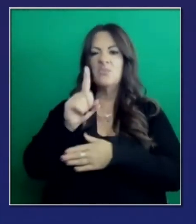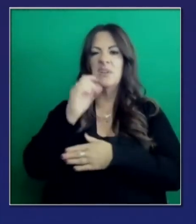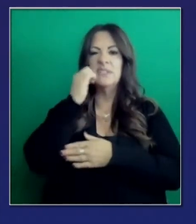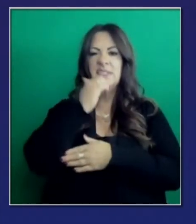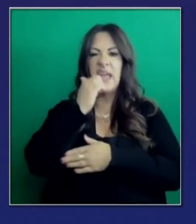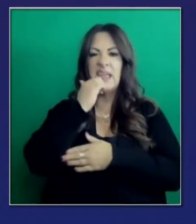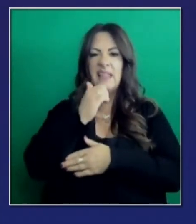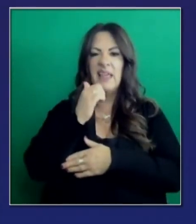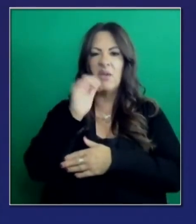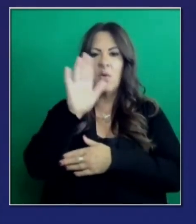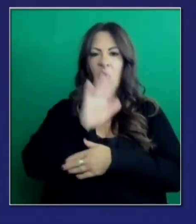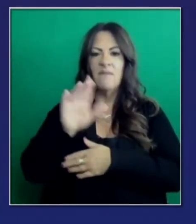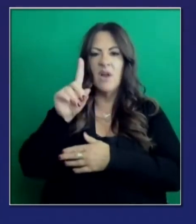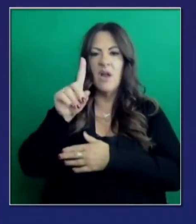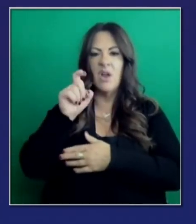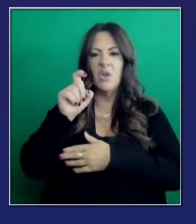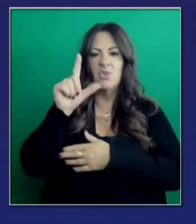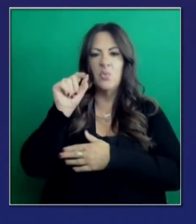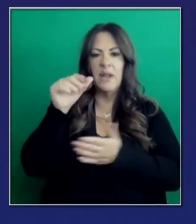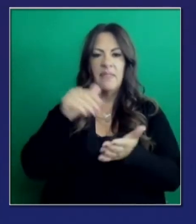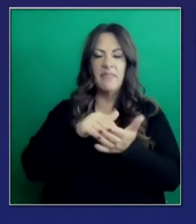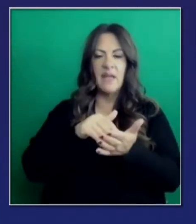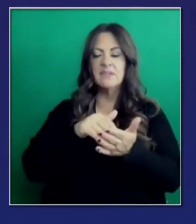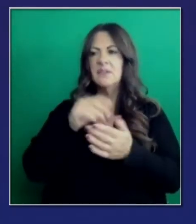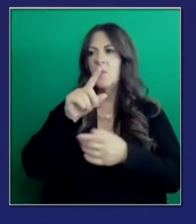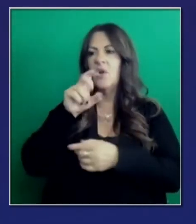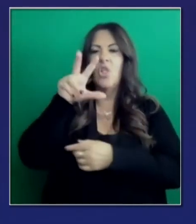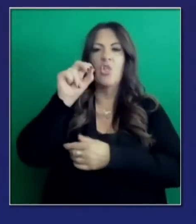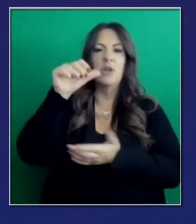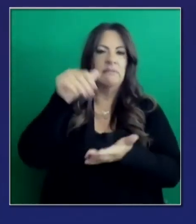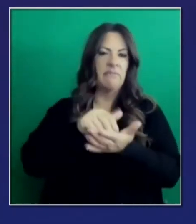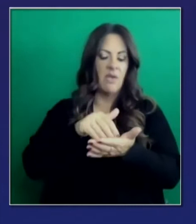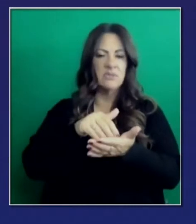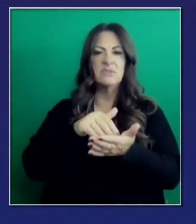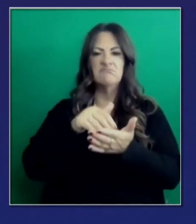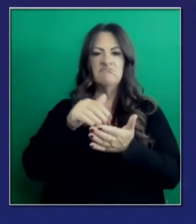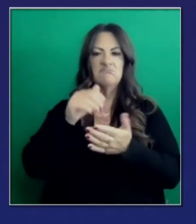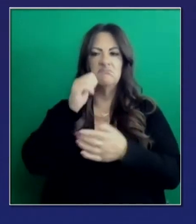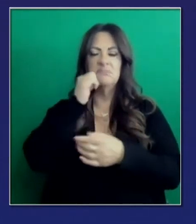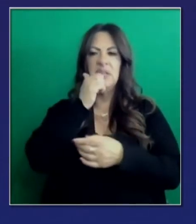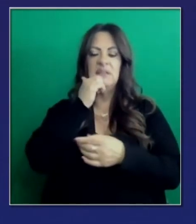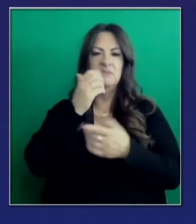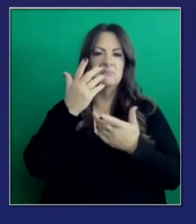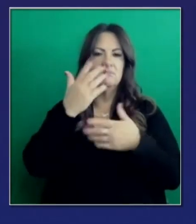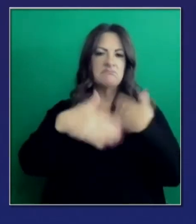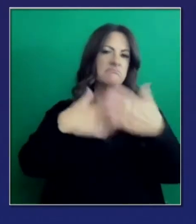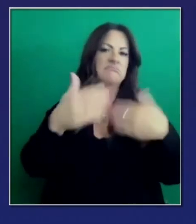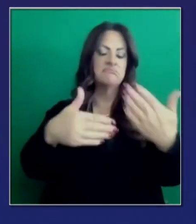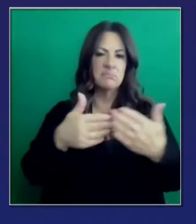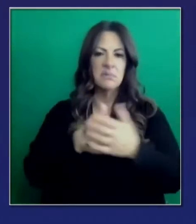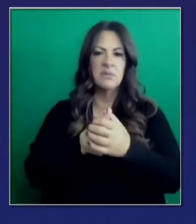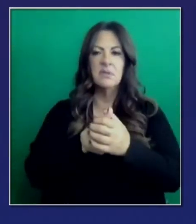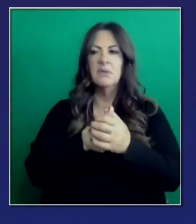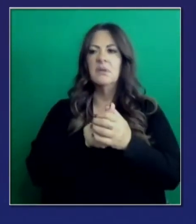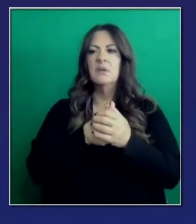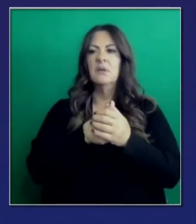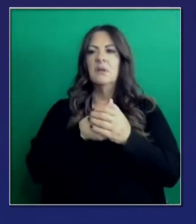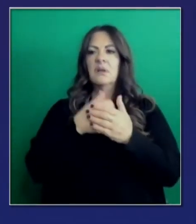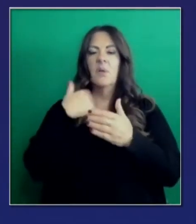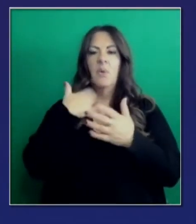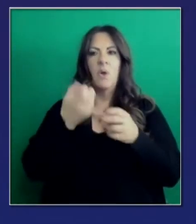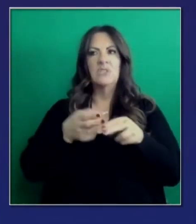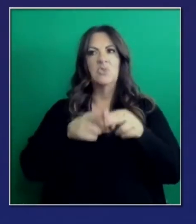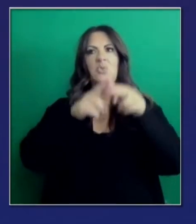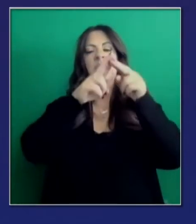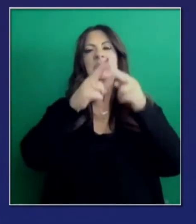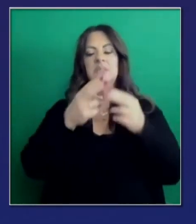up to 130. We'll do much more than that in the next few weeks. But even if things were static, they will not be. But even if things were static, we would more